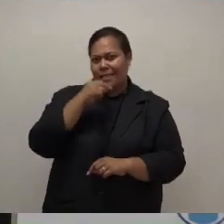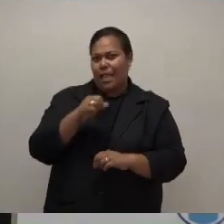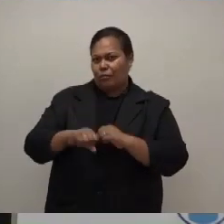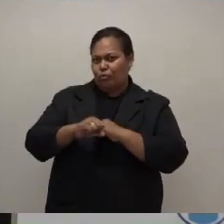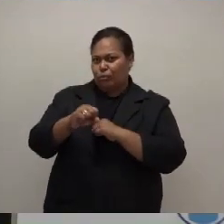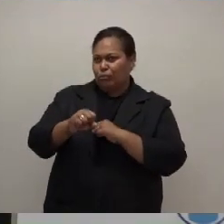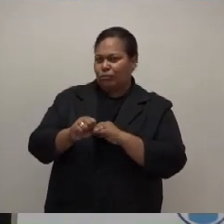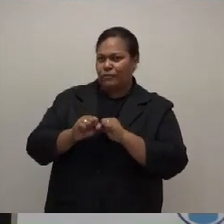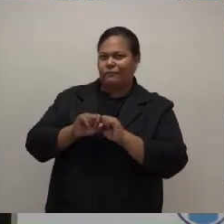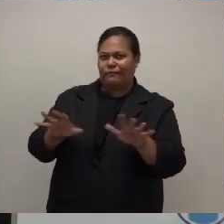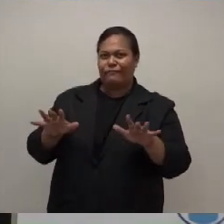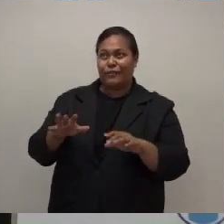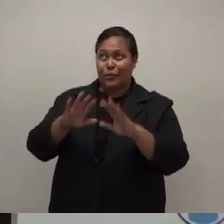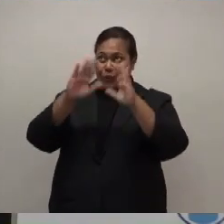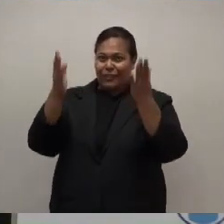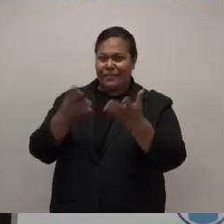advertisement.